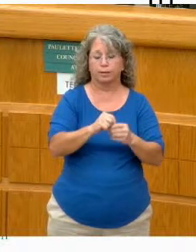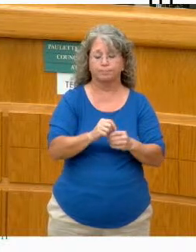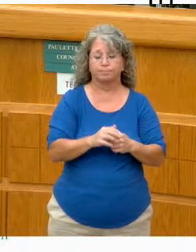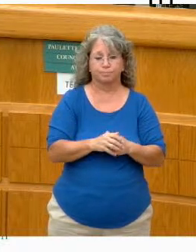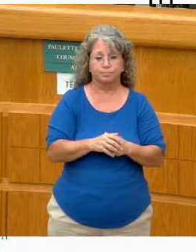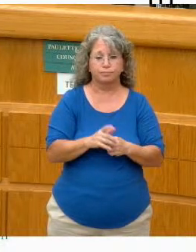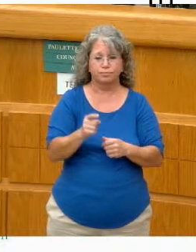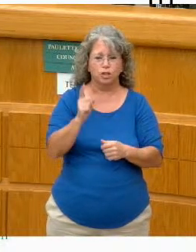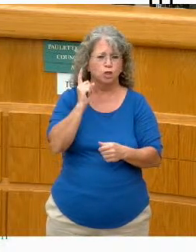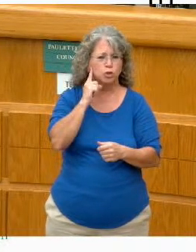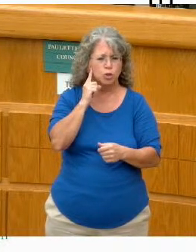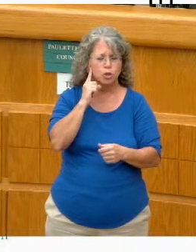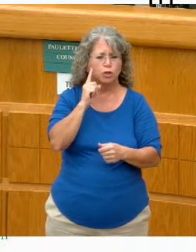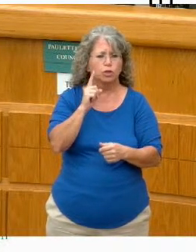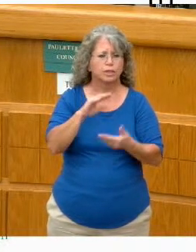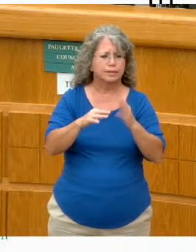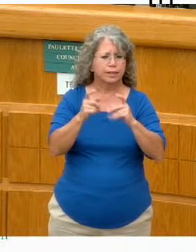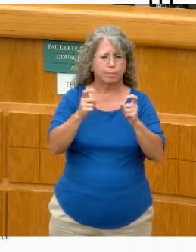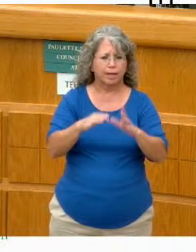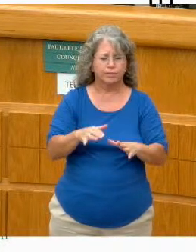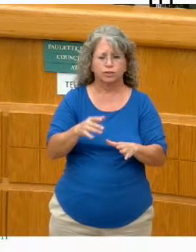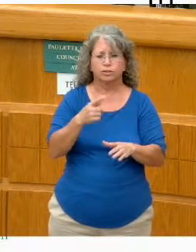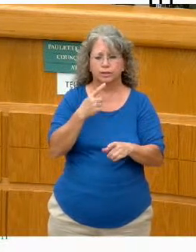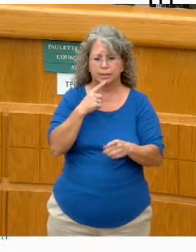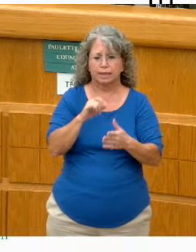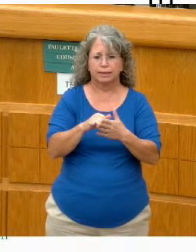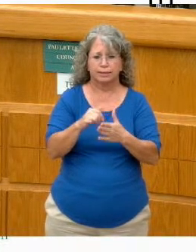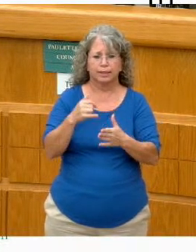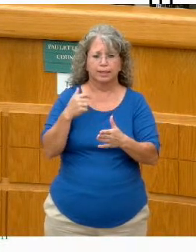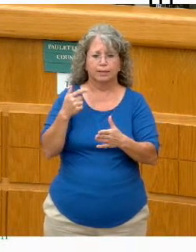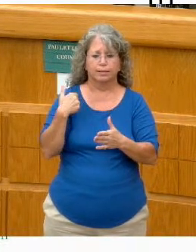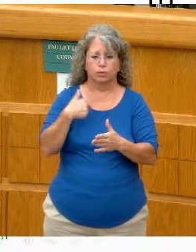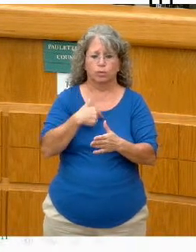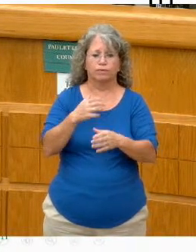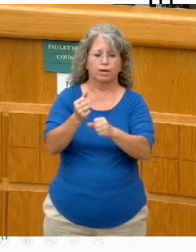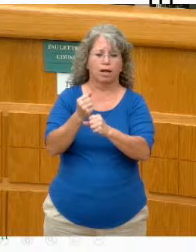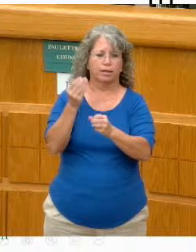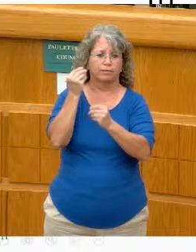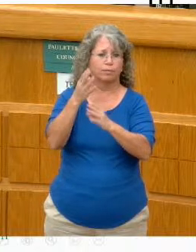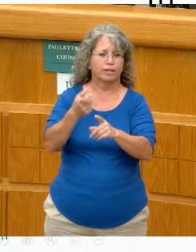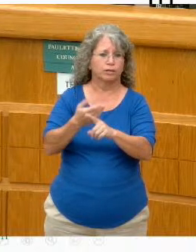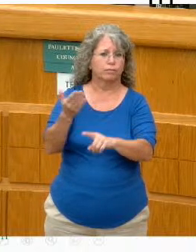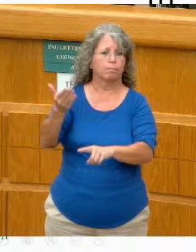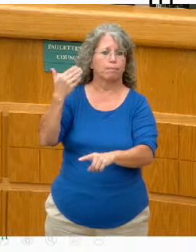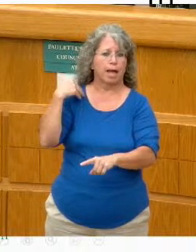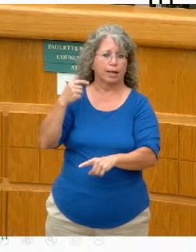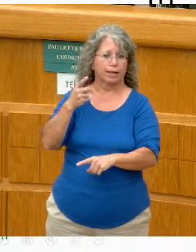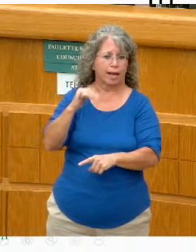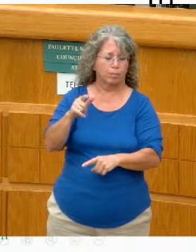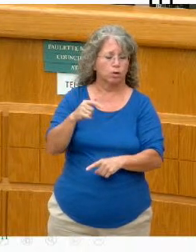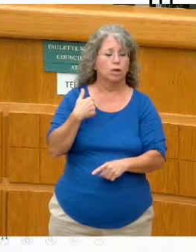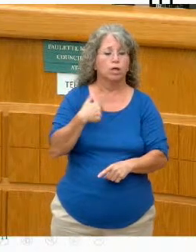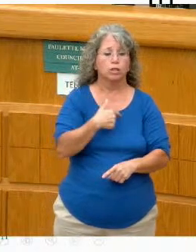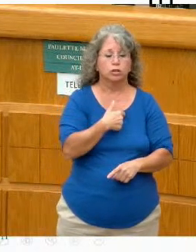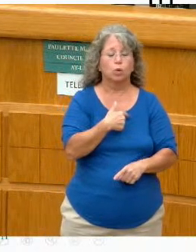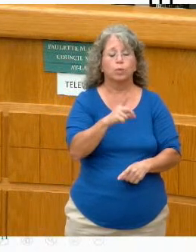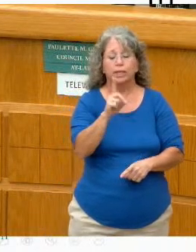City Manager Zanoni talk about earlier. For us, we redistribute them, and that